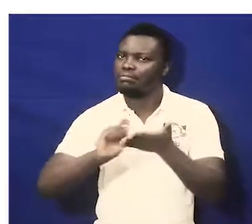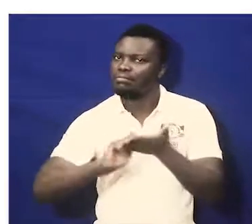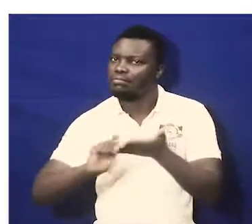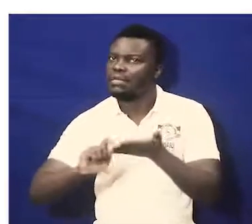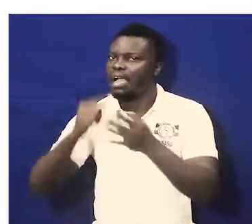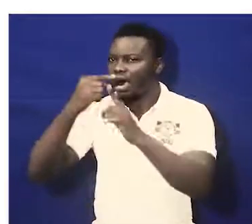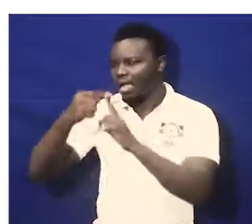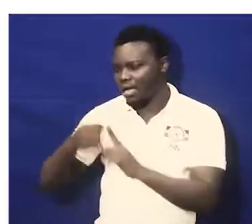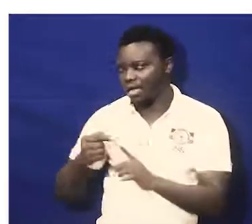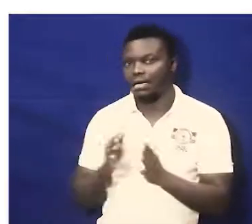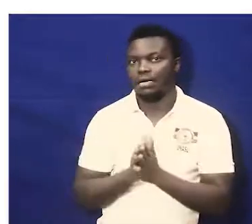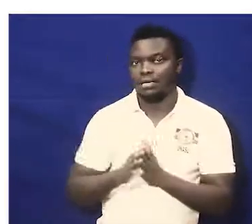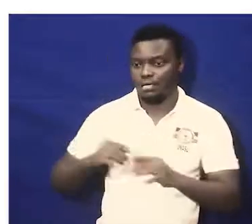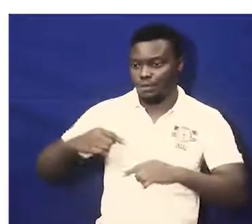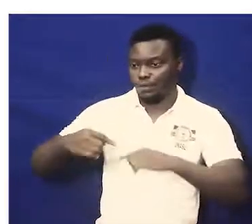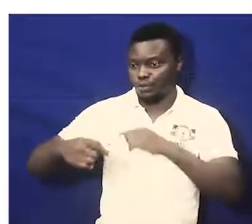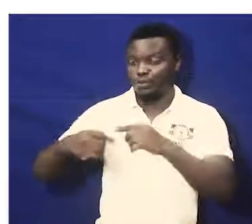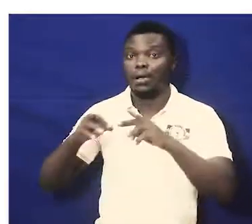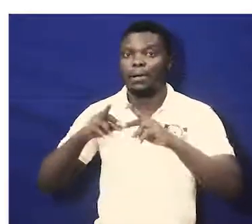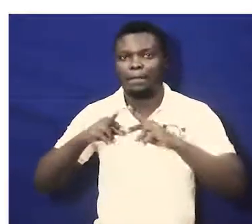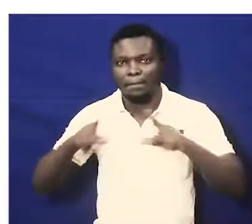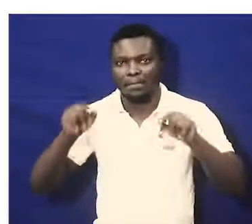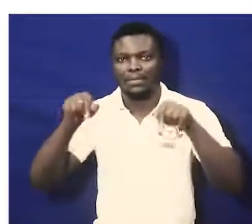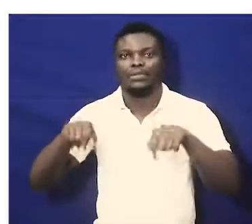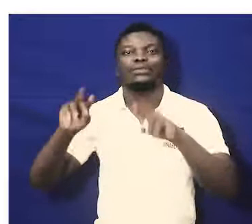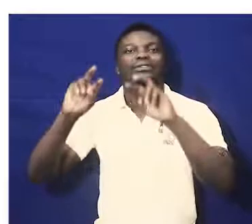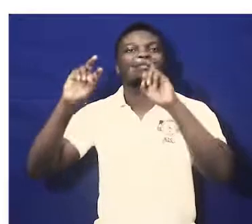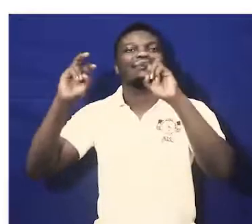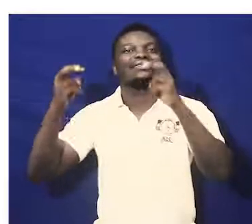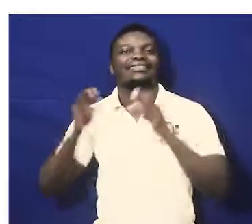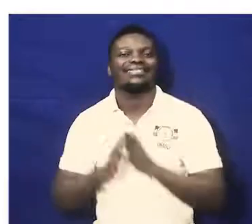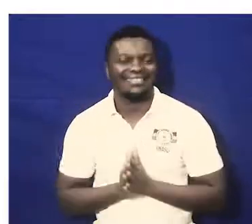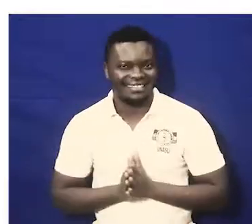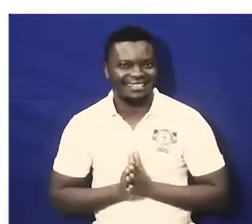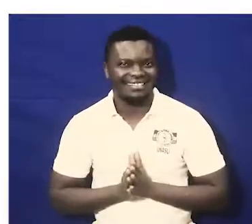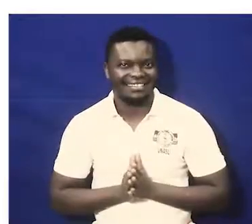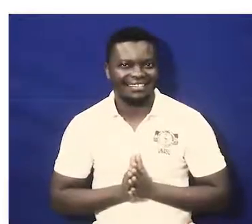down as we start today's lesson.